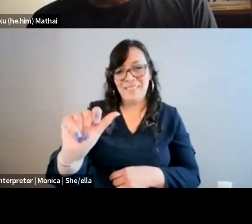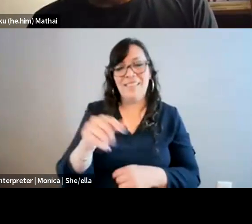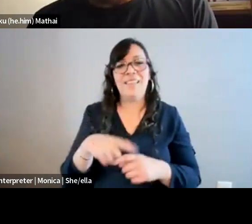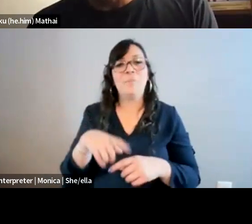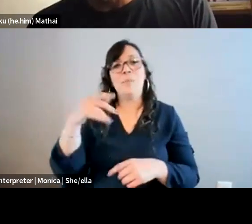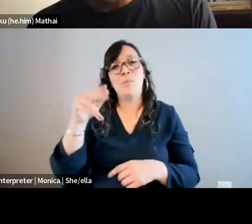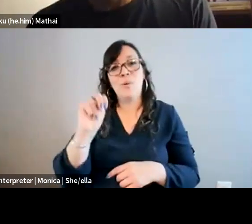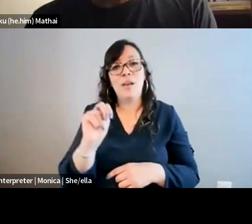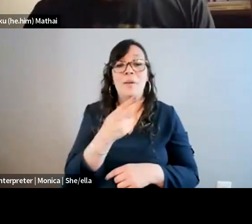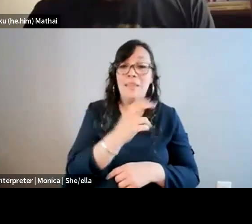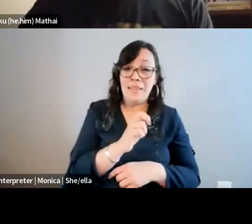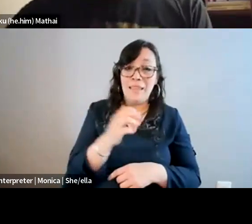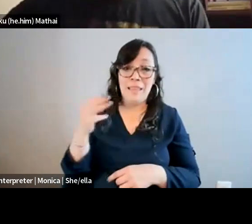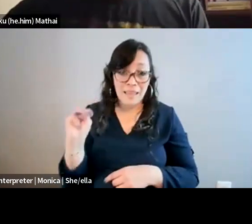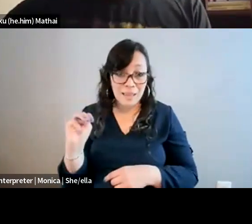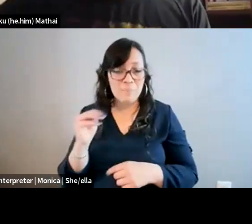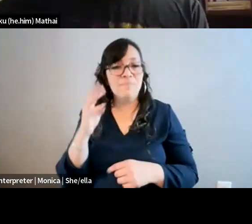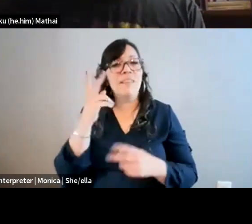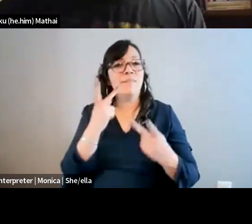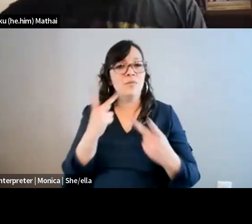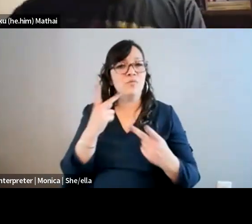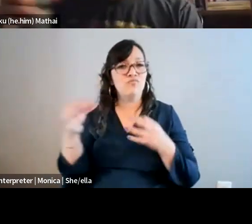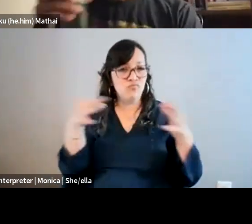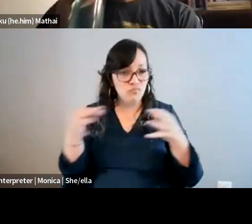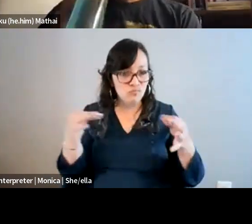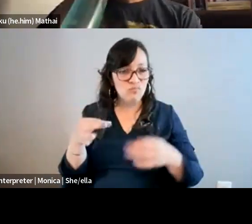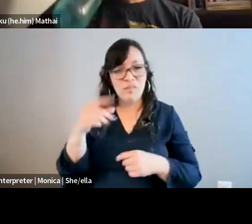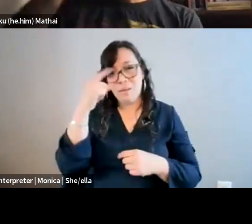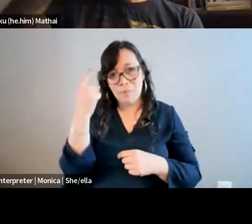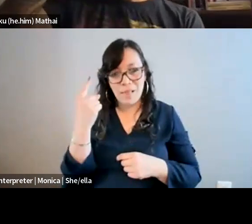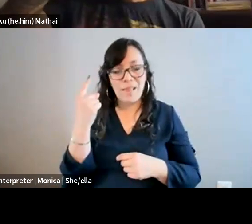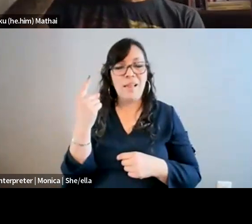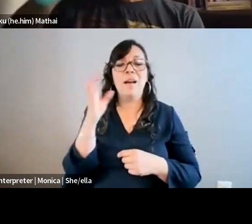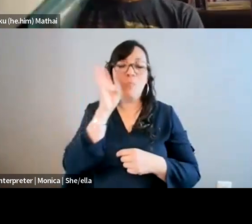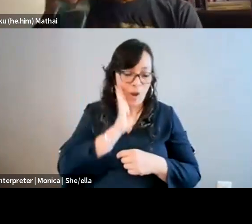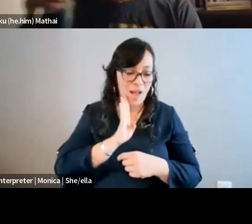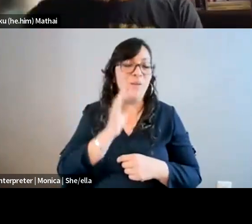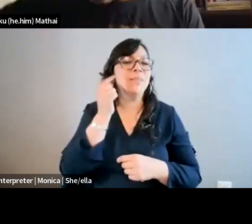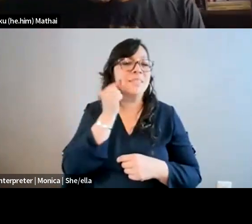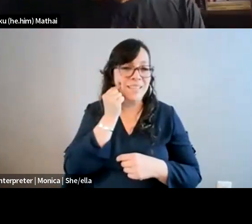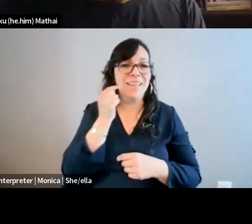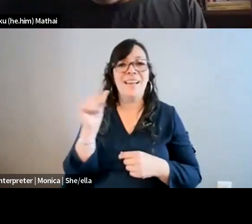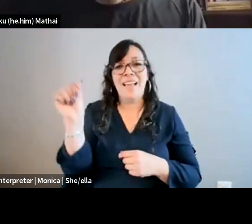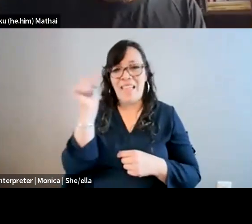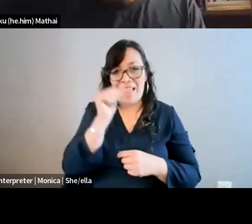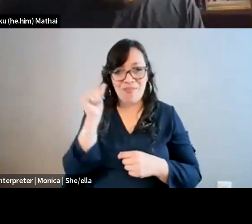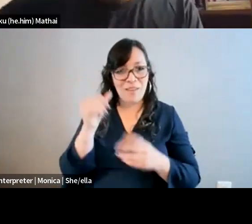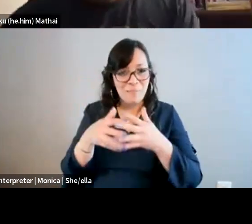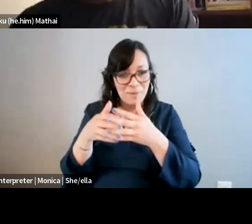him. And a visual description of me is I'm a brown-skinned African-American man with a